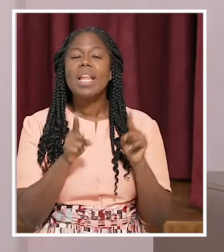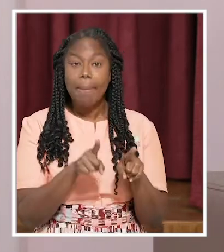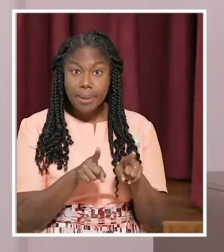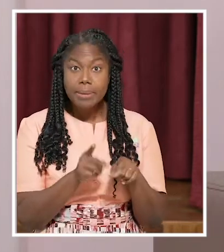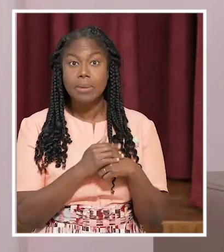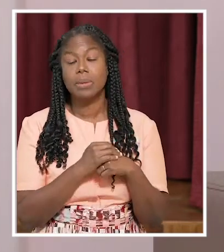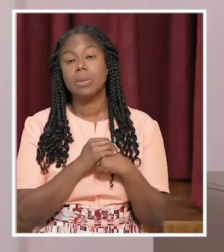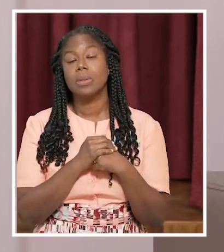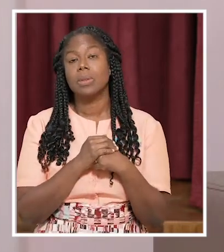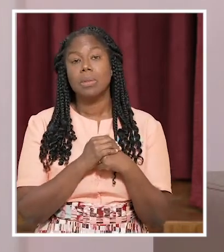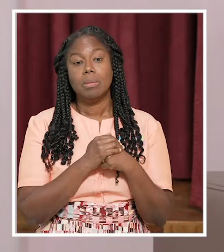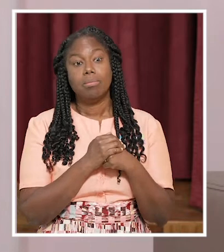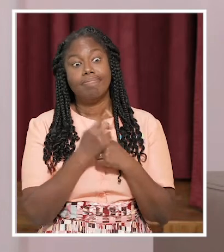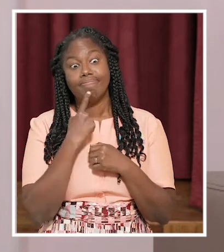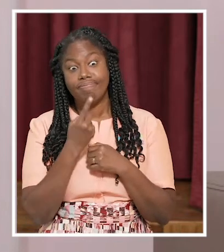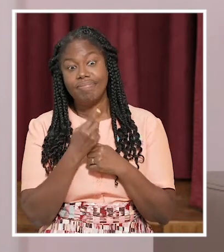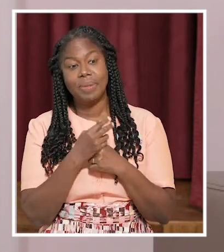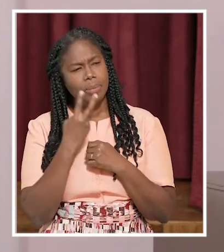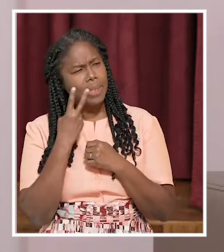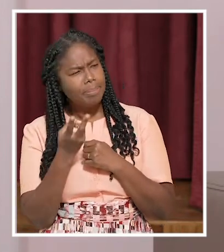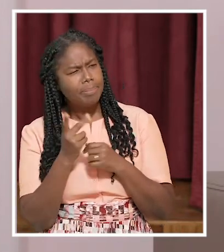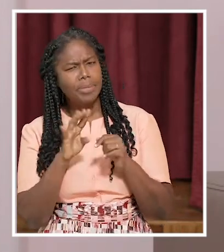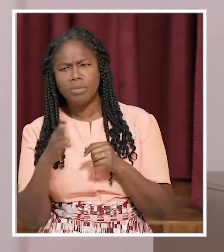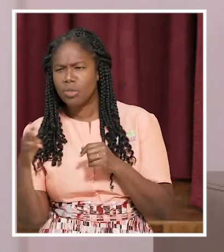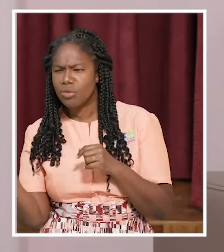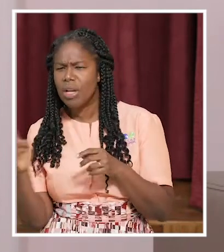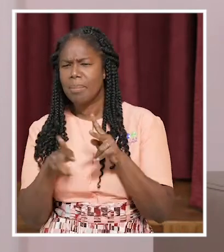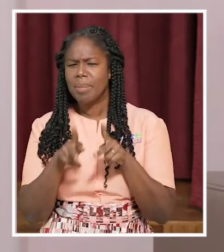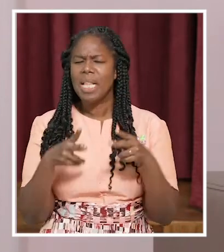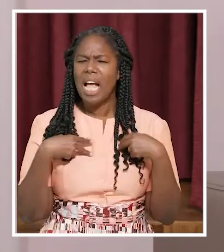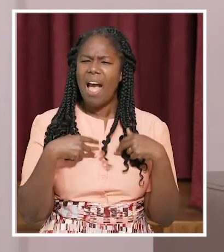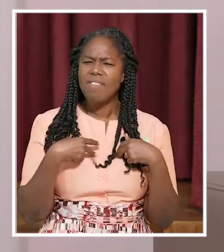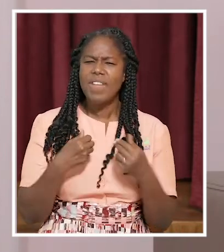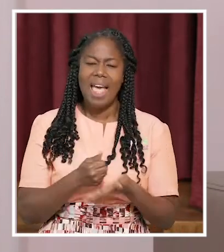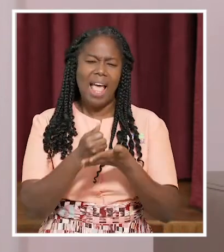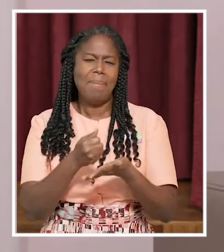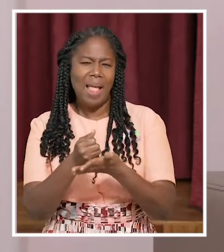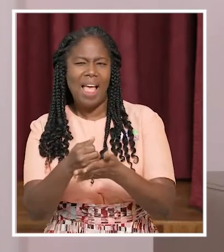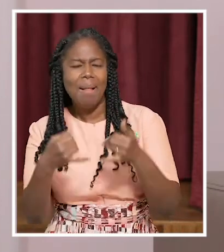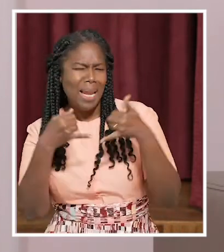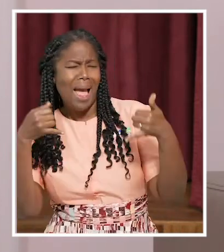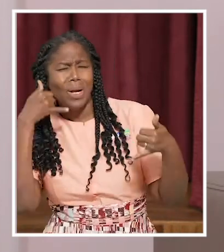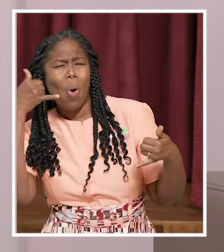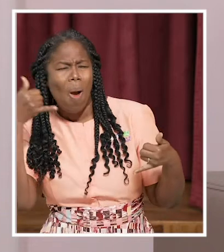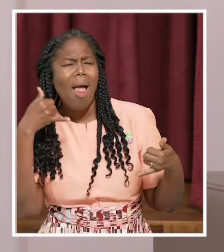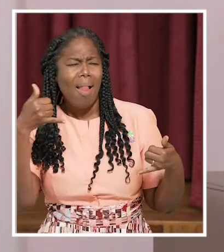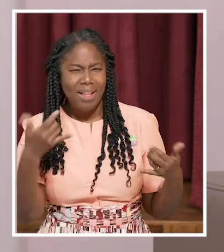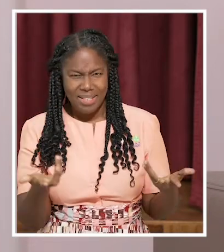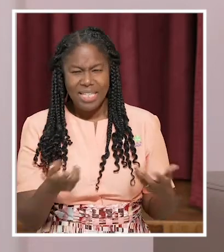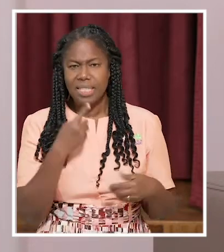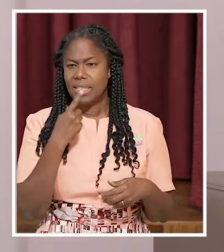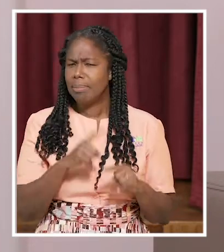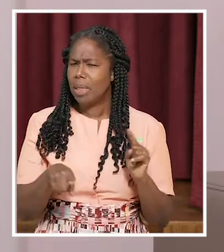was we noticed that different people were setting up helplines, but there was no coordination. So that it was difficult for people to know who to